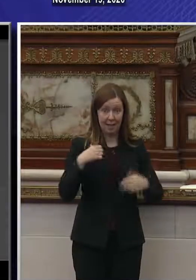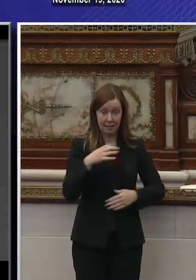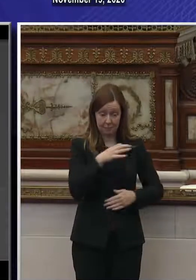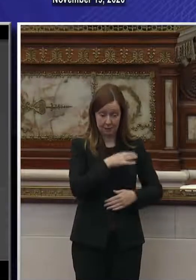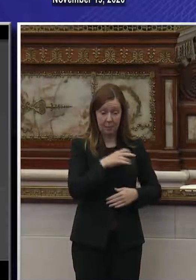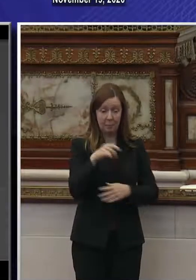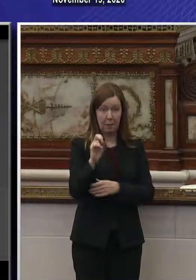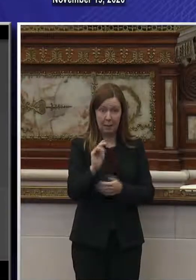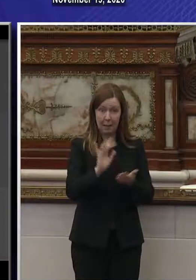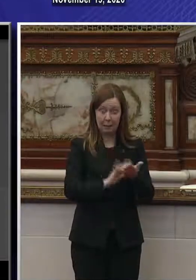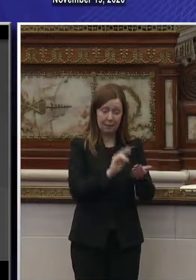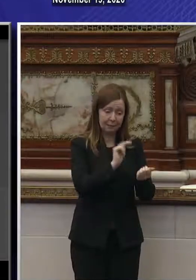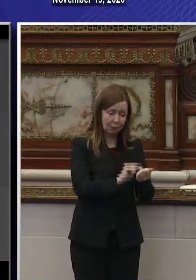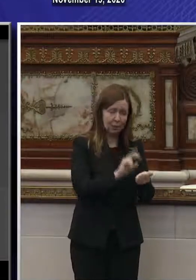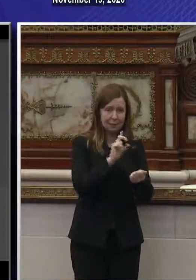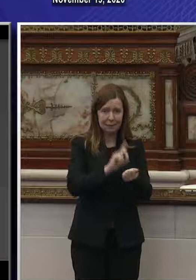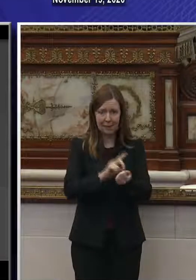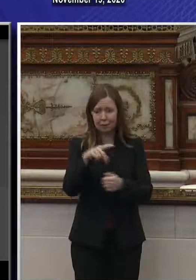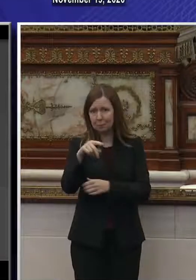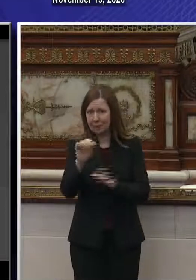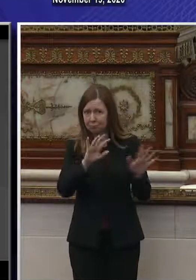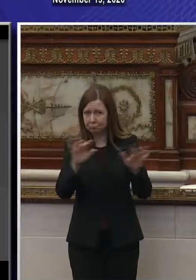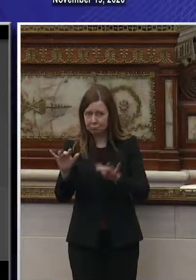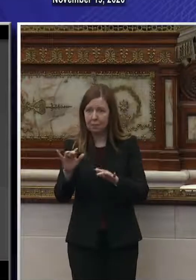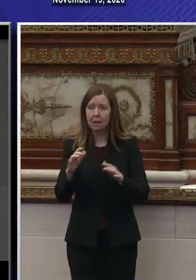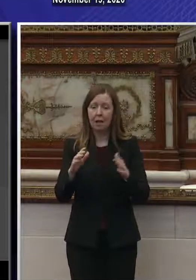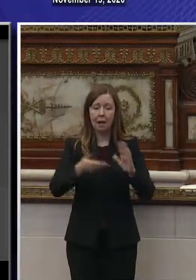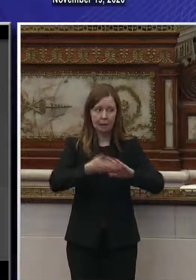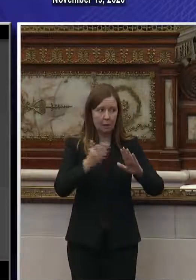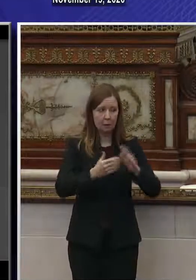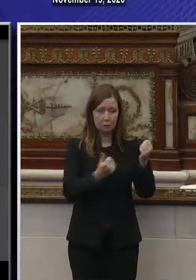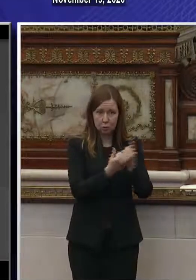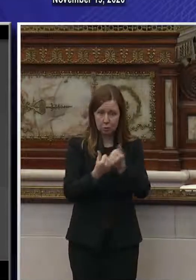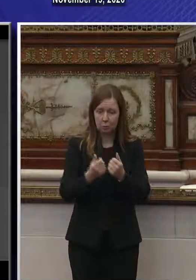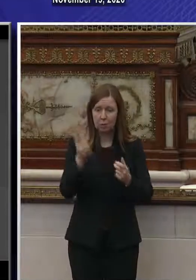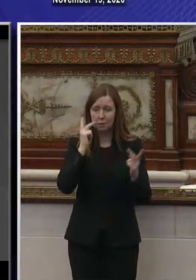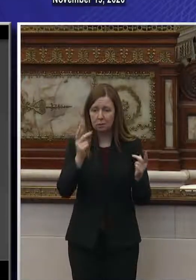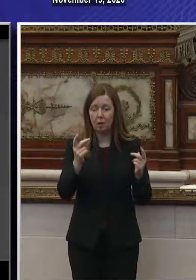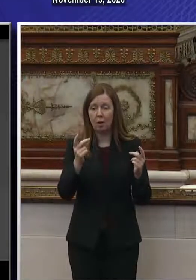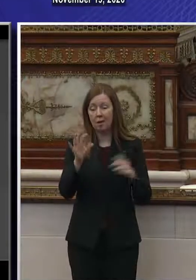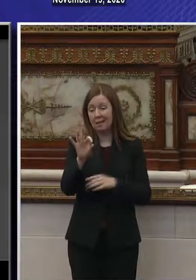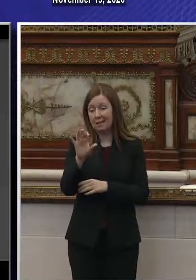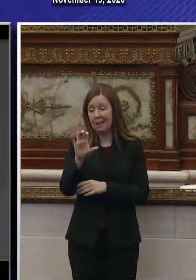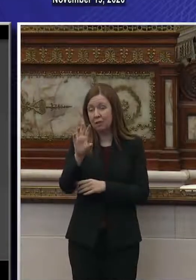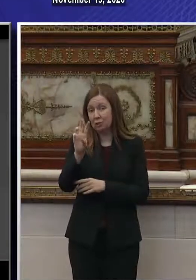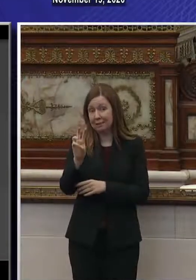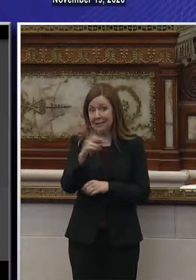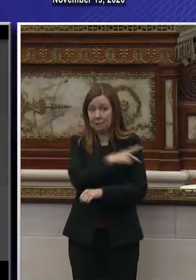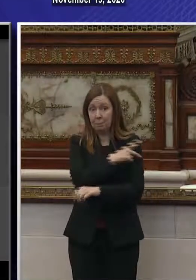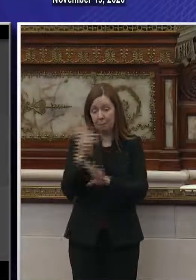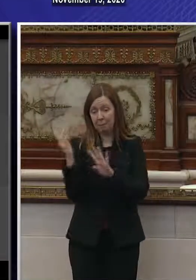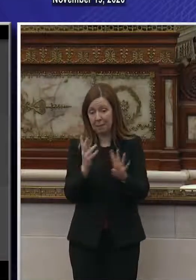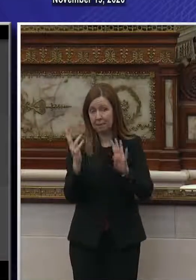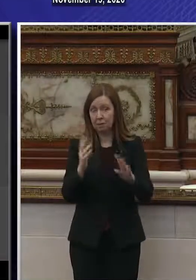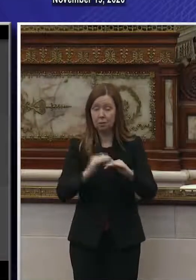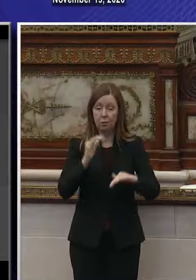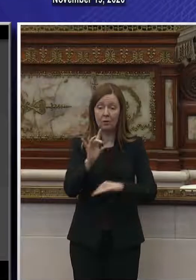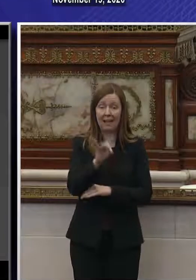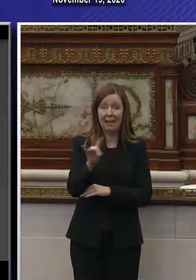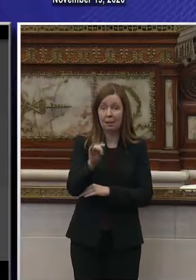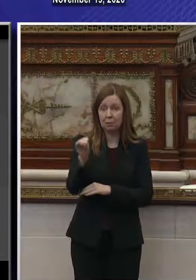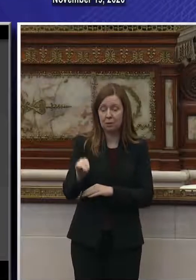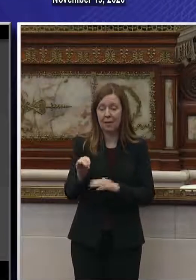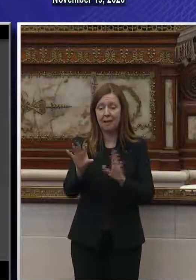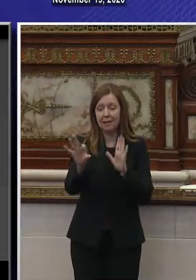Penn Medicine nurses, doctors, physician assistants, and operational support, saw a volume of 906 patients, more than 88% of whom